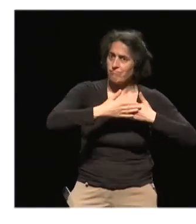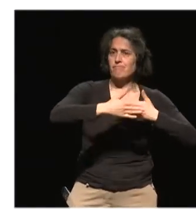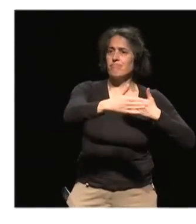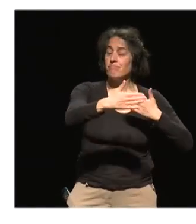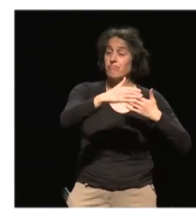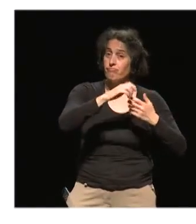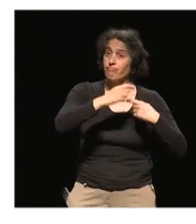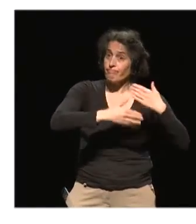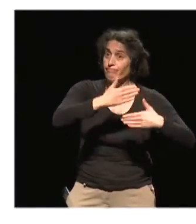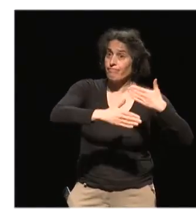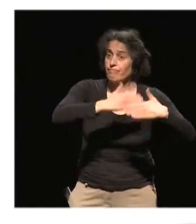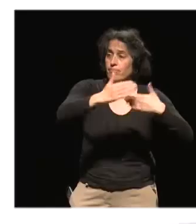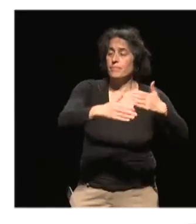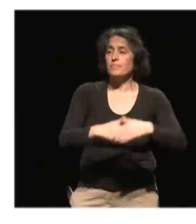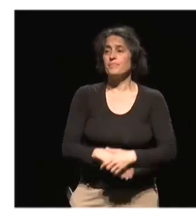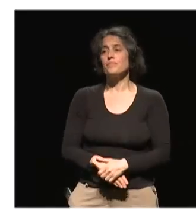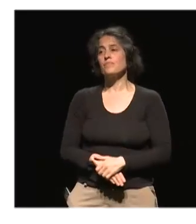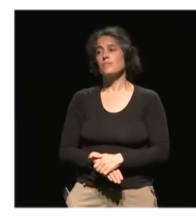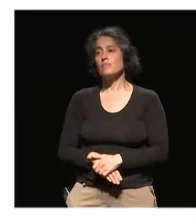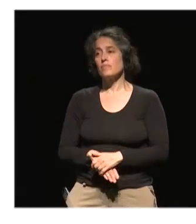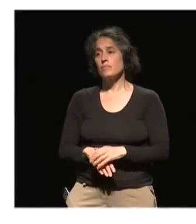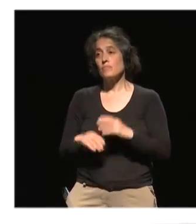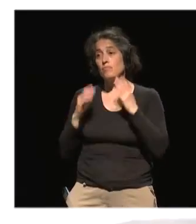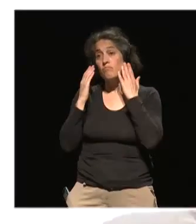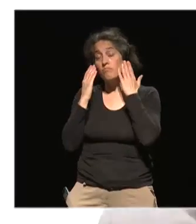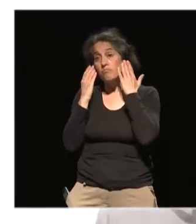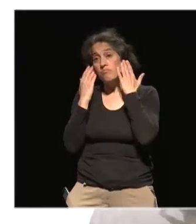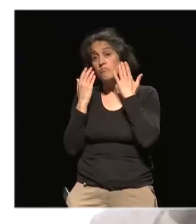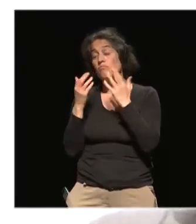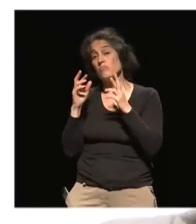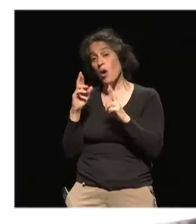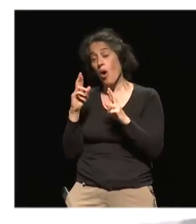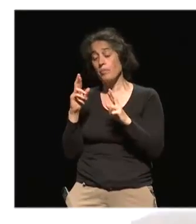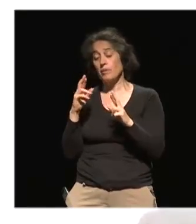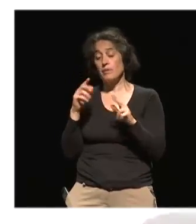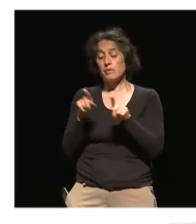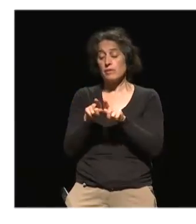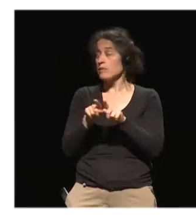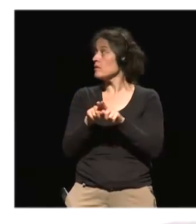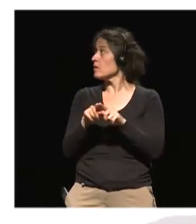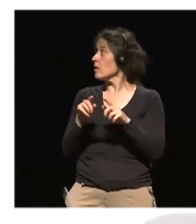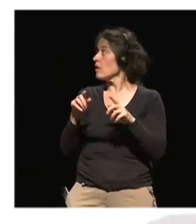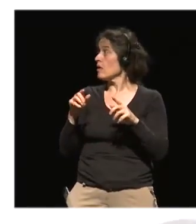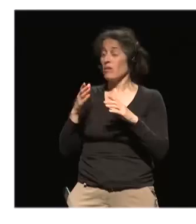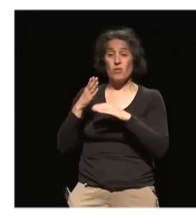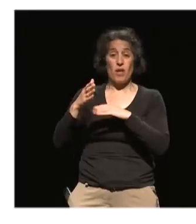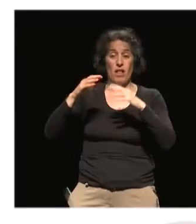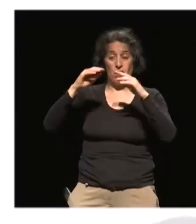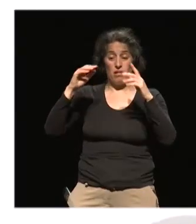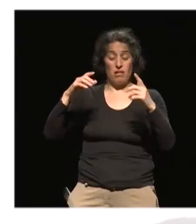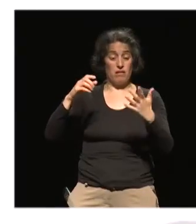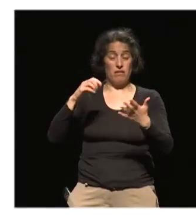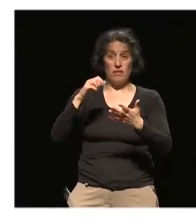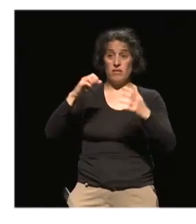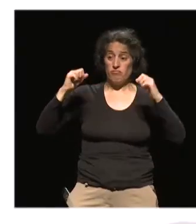there will be the agreement itself, which hopefully will be binding and universal. You will have